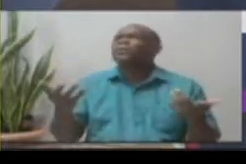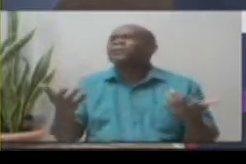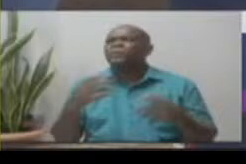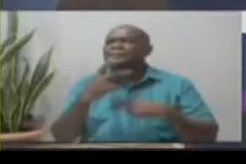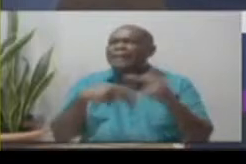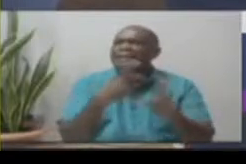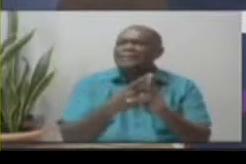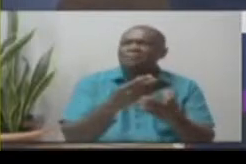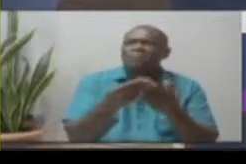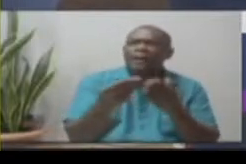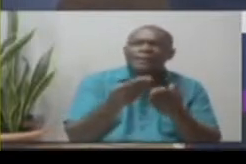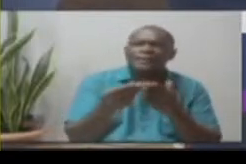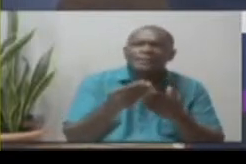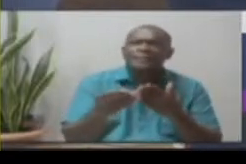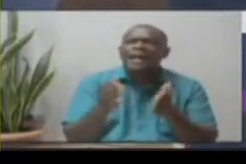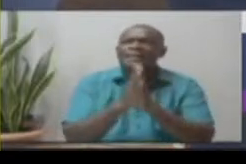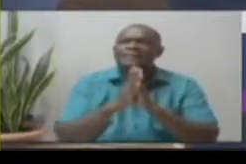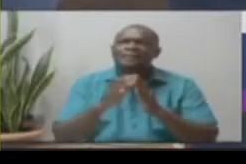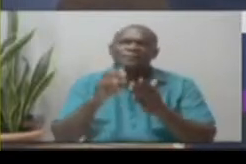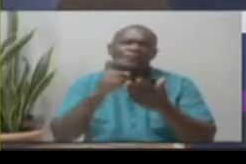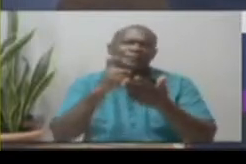of thing.